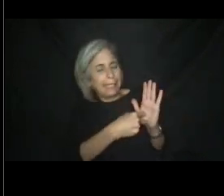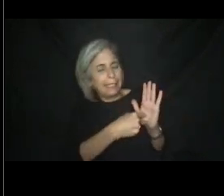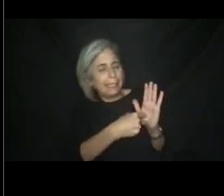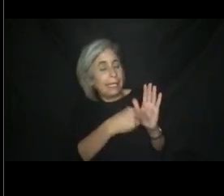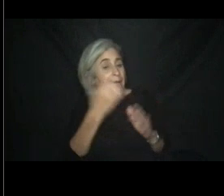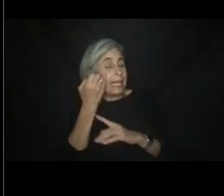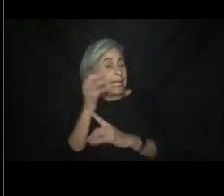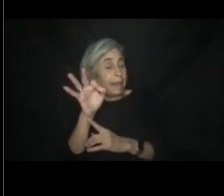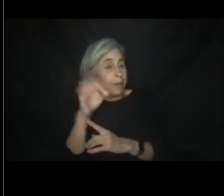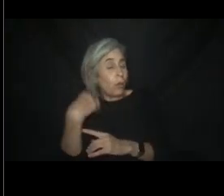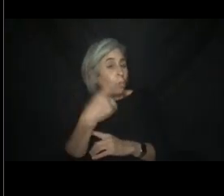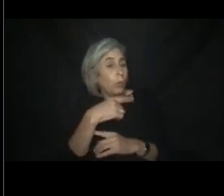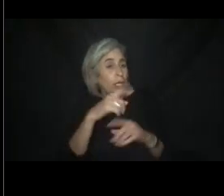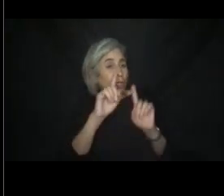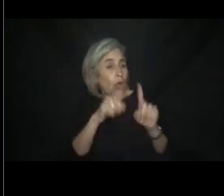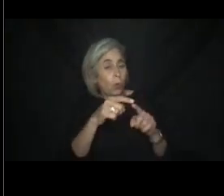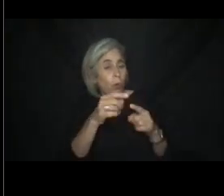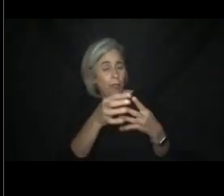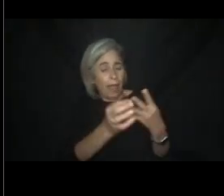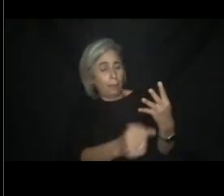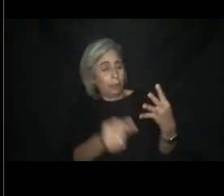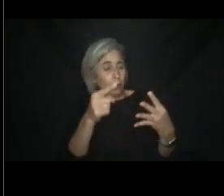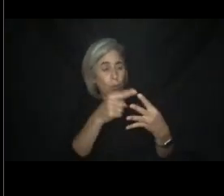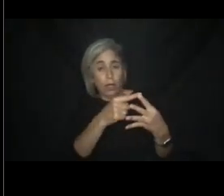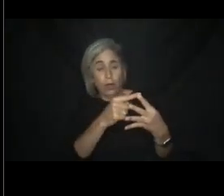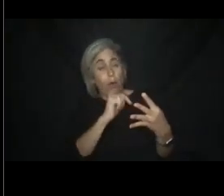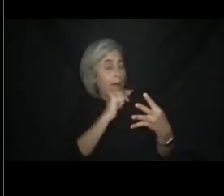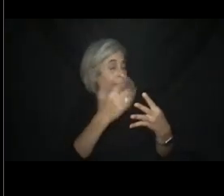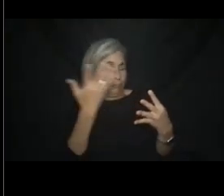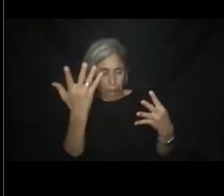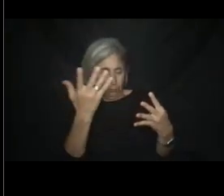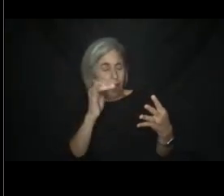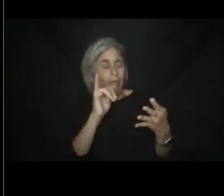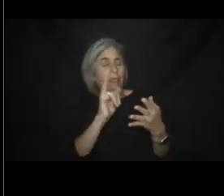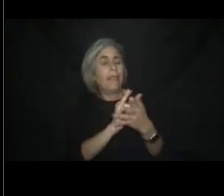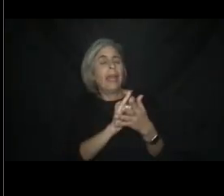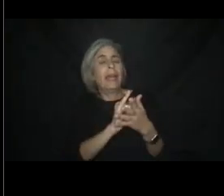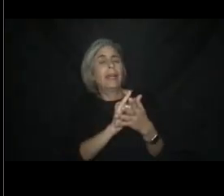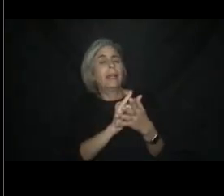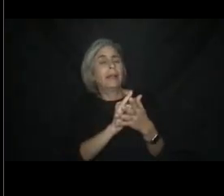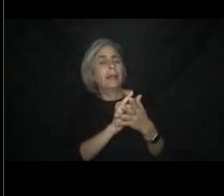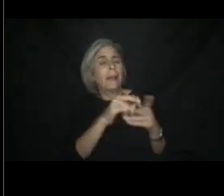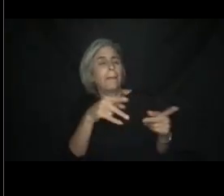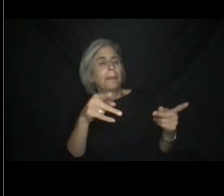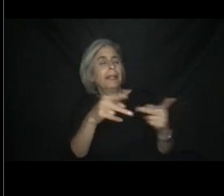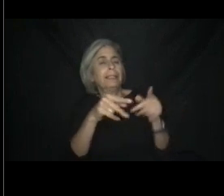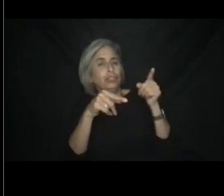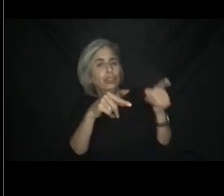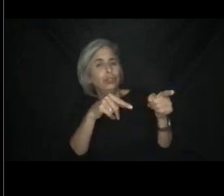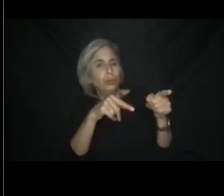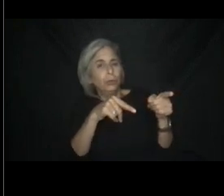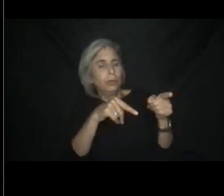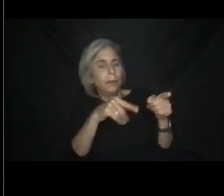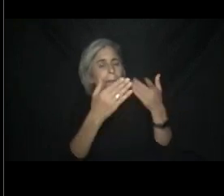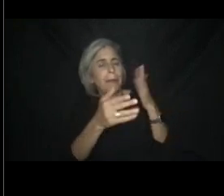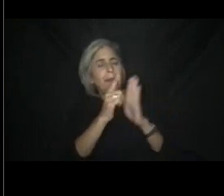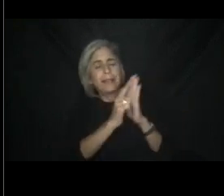if we go with option 1, or if we don't go with option 1, that puts you, what can that do? Maybe this is for